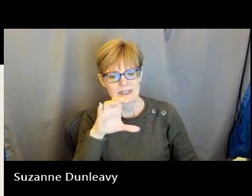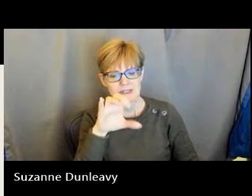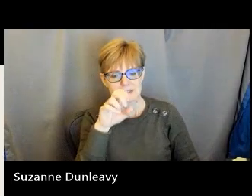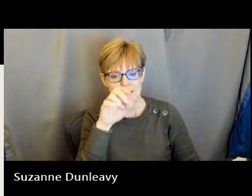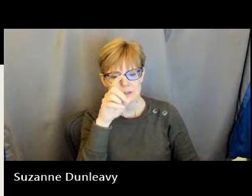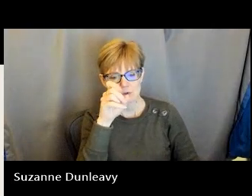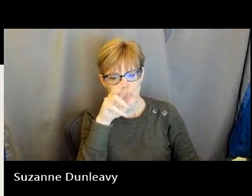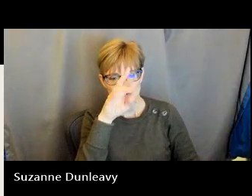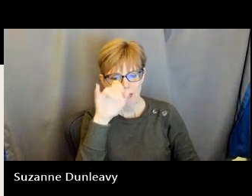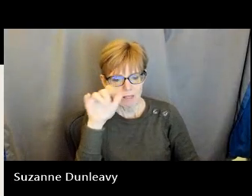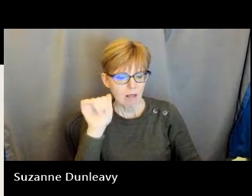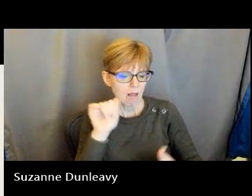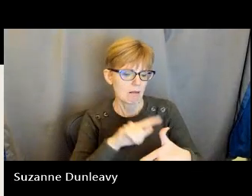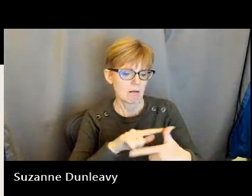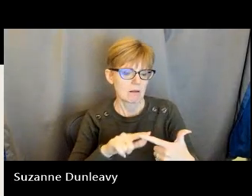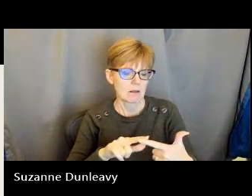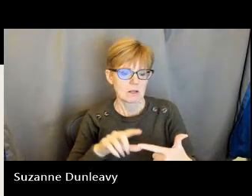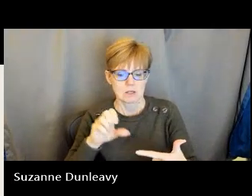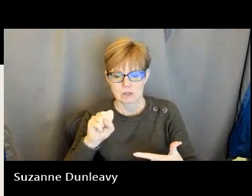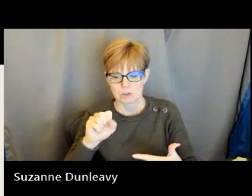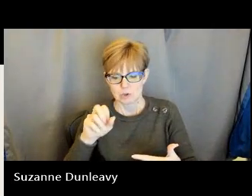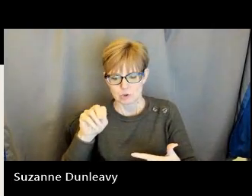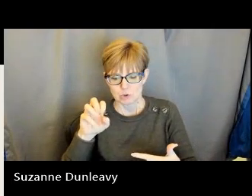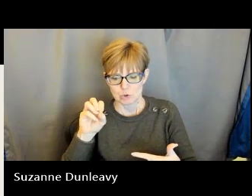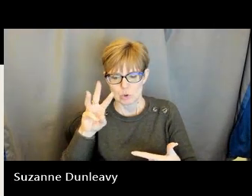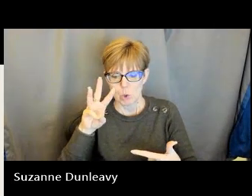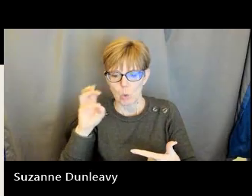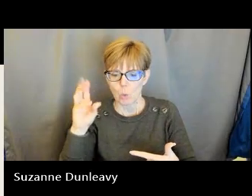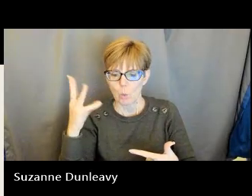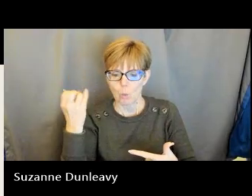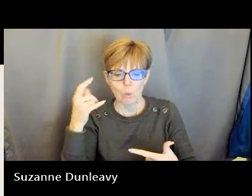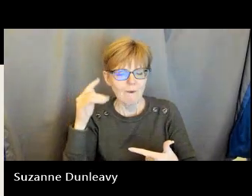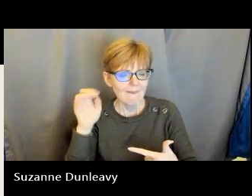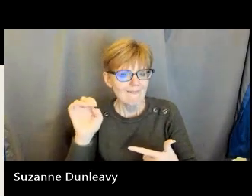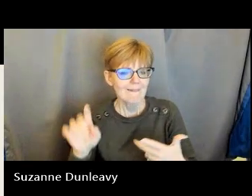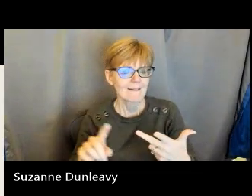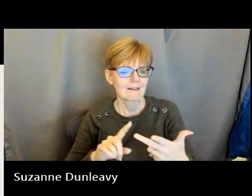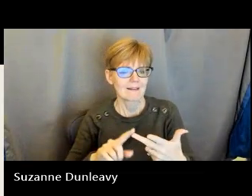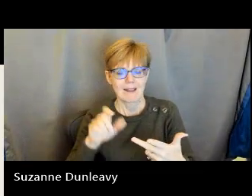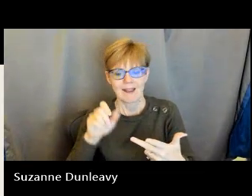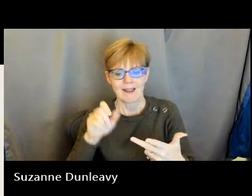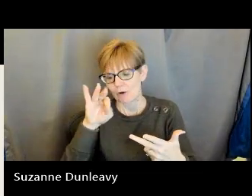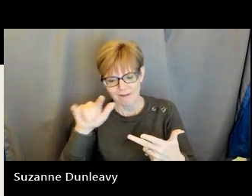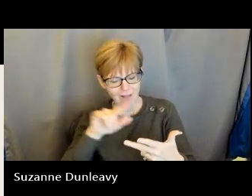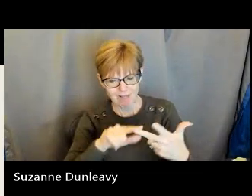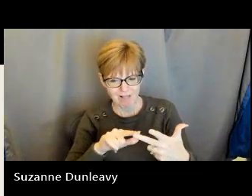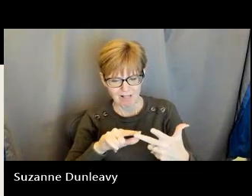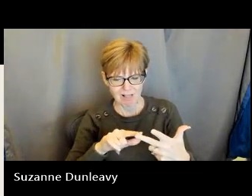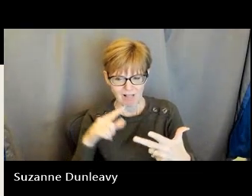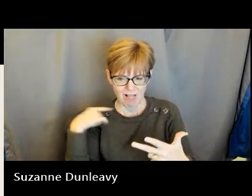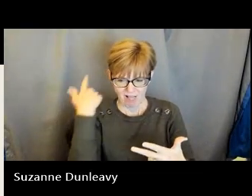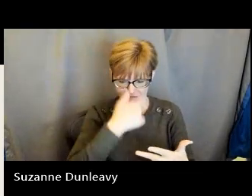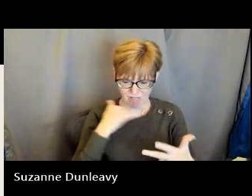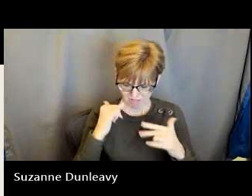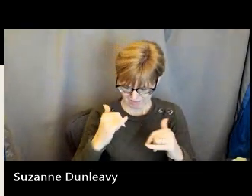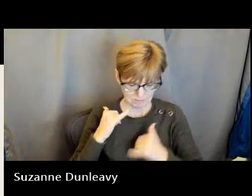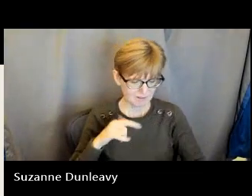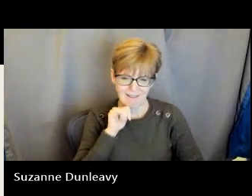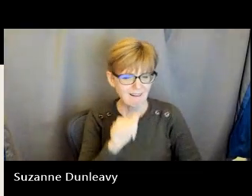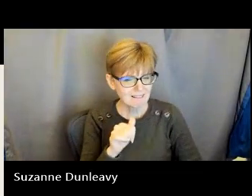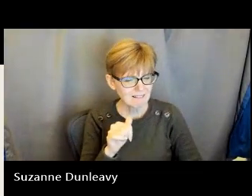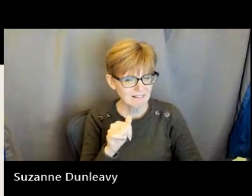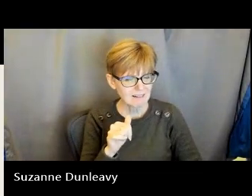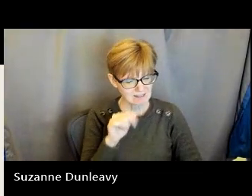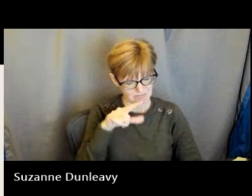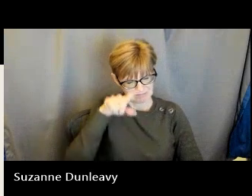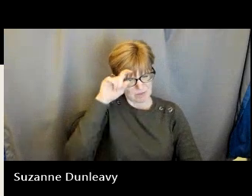and Ariel and wondering why those characters didn't look like me. There were no dolls or Barbies that were darker skinned or had textured hair. And